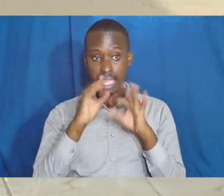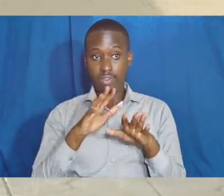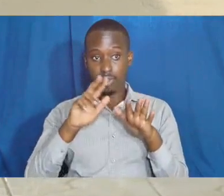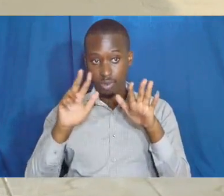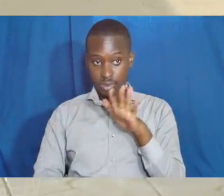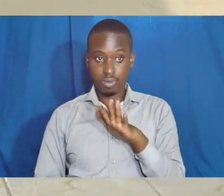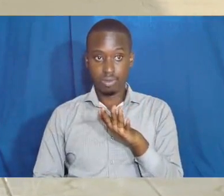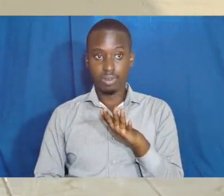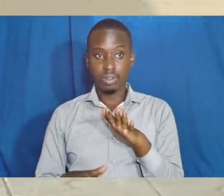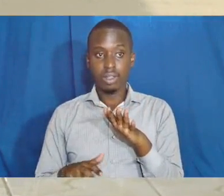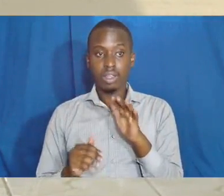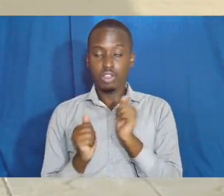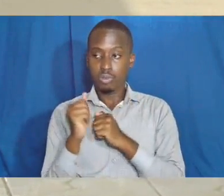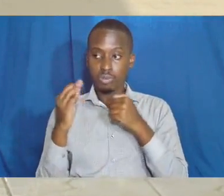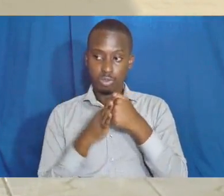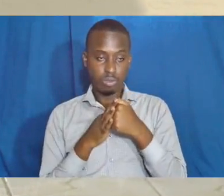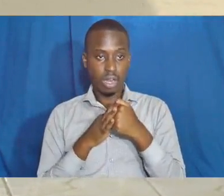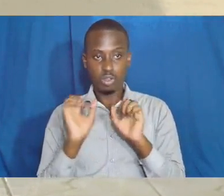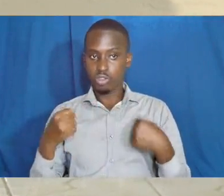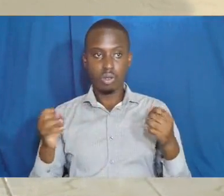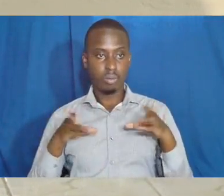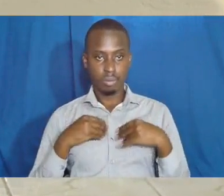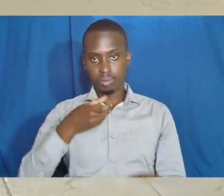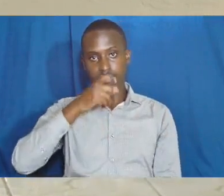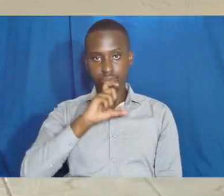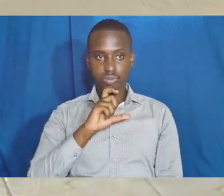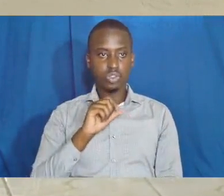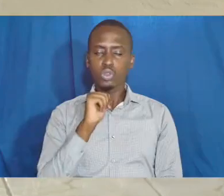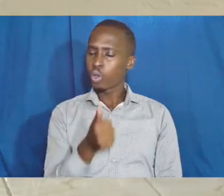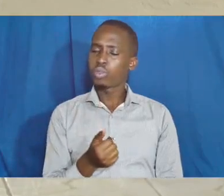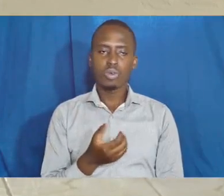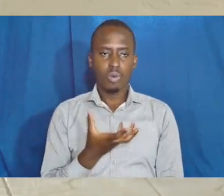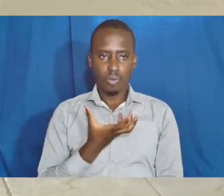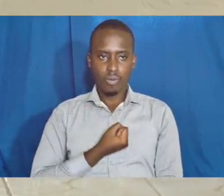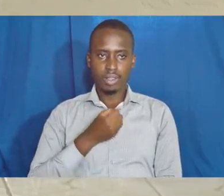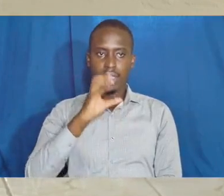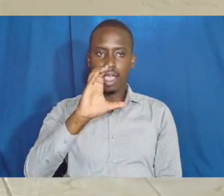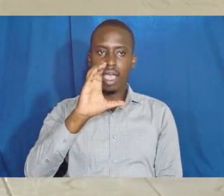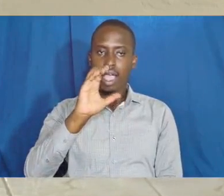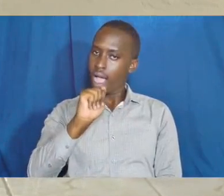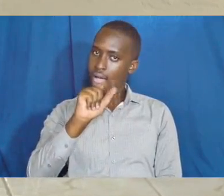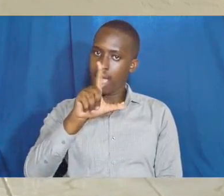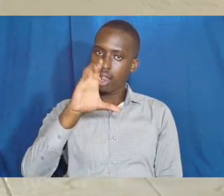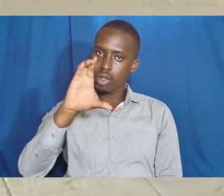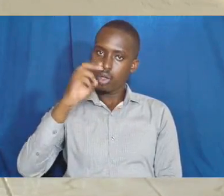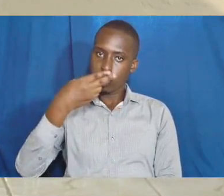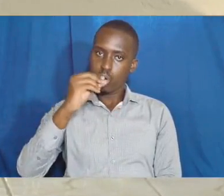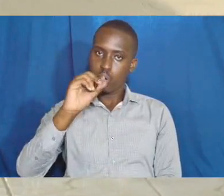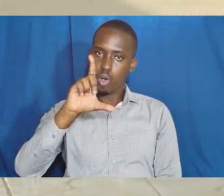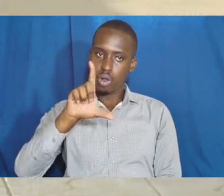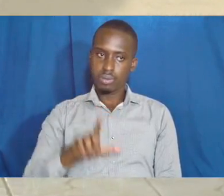under age of 18, you are not supposed to take alcohol.